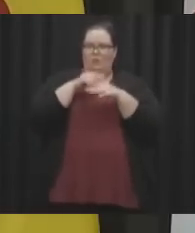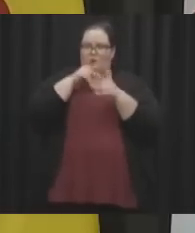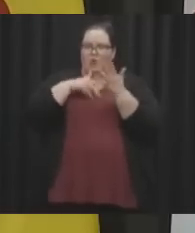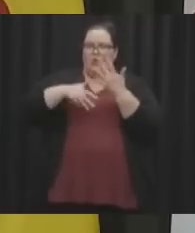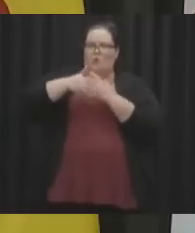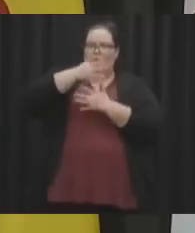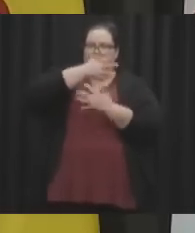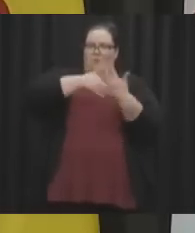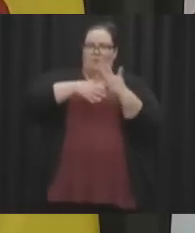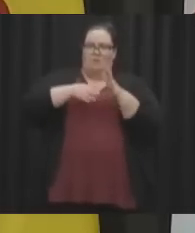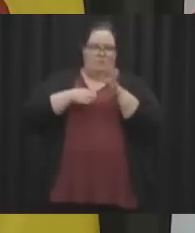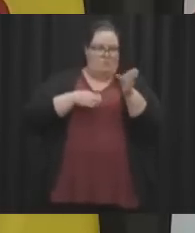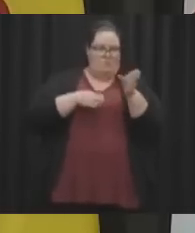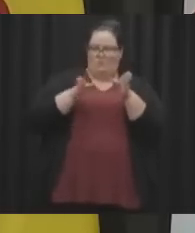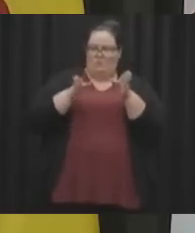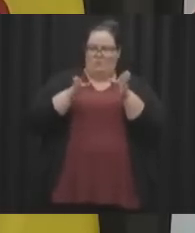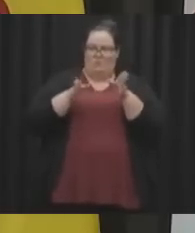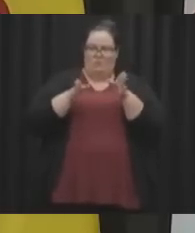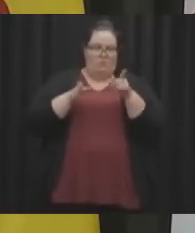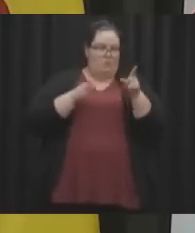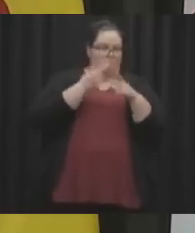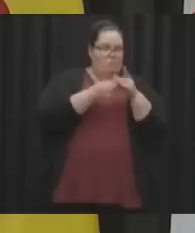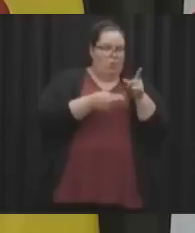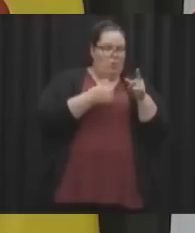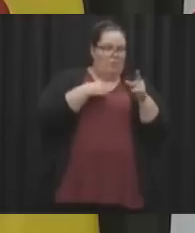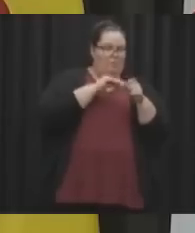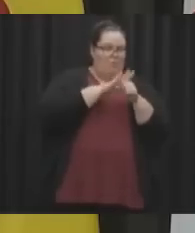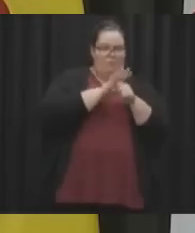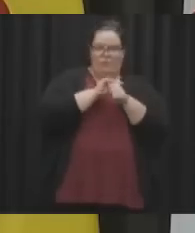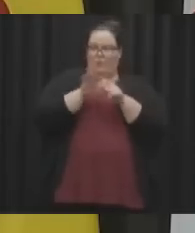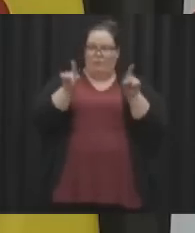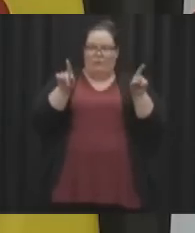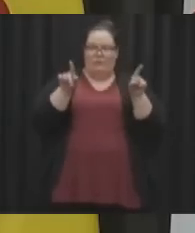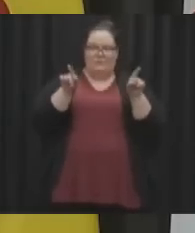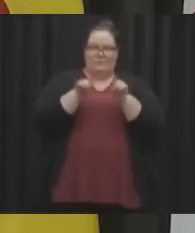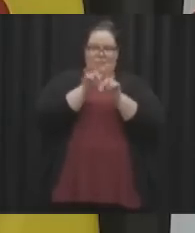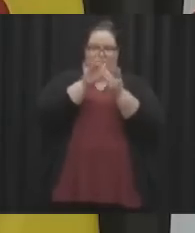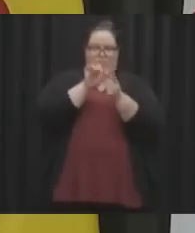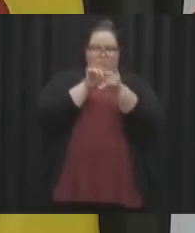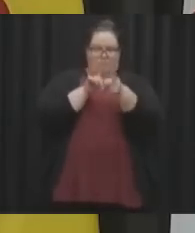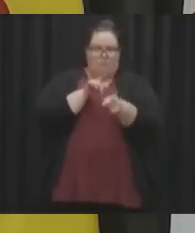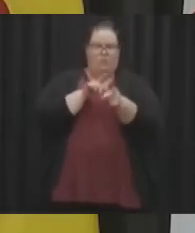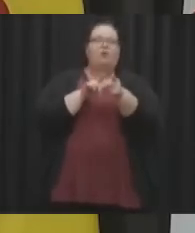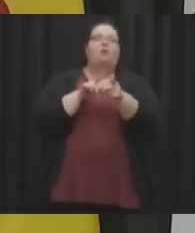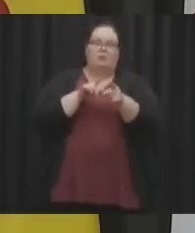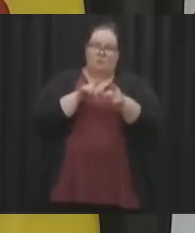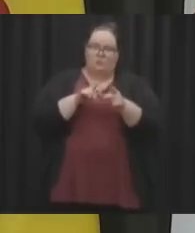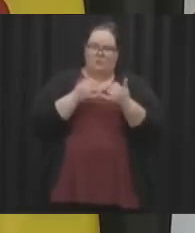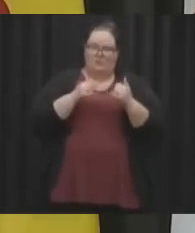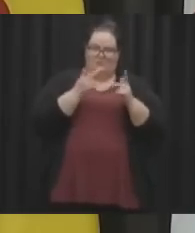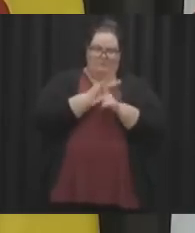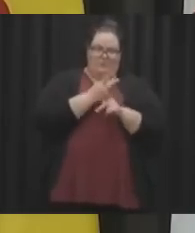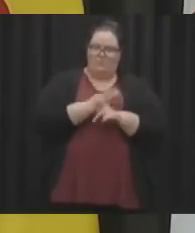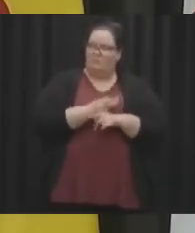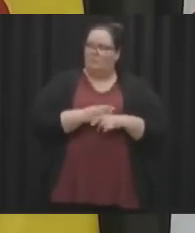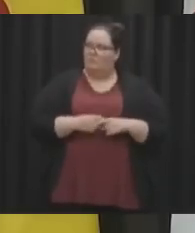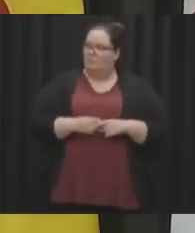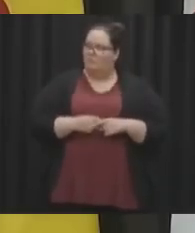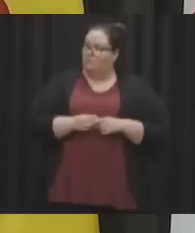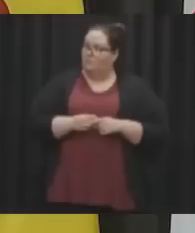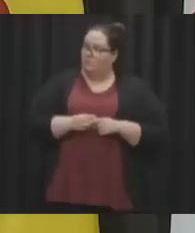to put all this information together, so we're still working on that. Ms. Butler, do you have a follow-up?